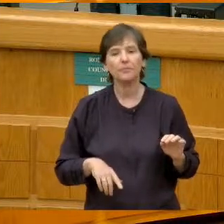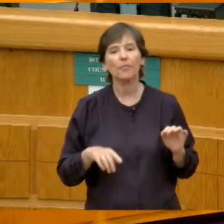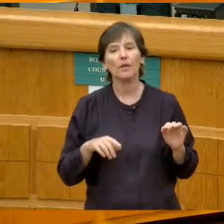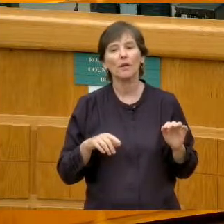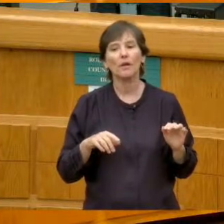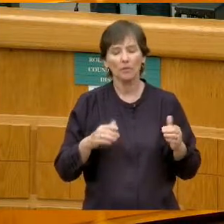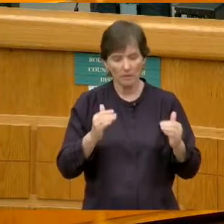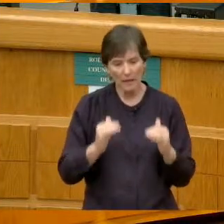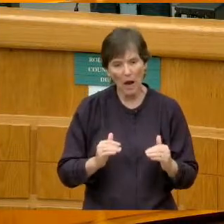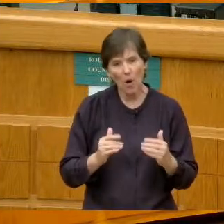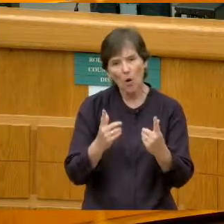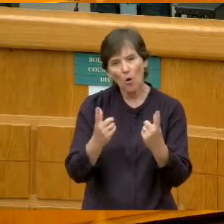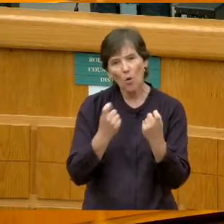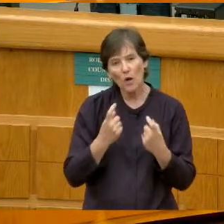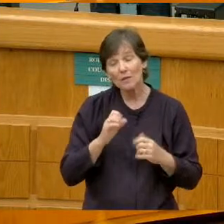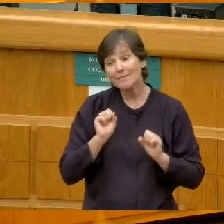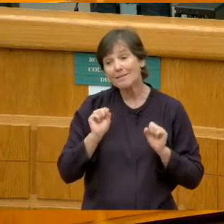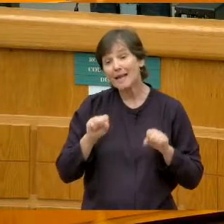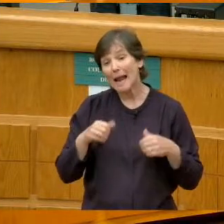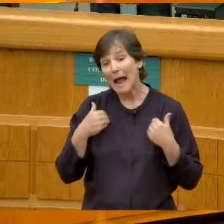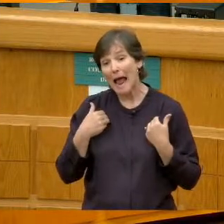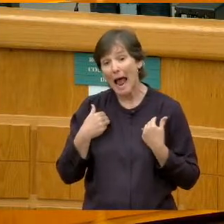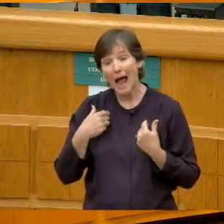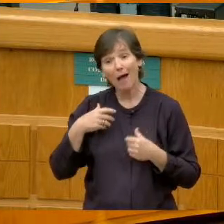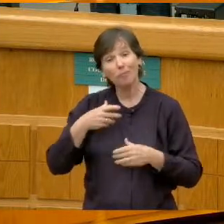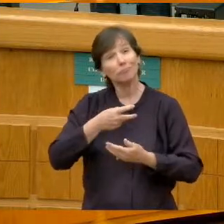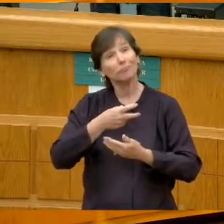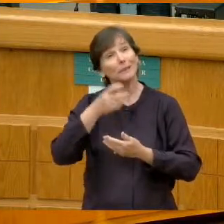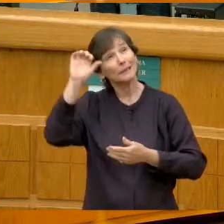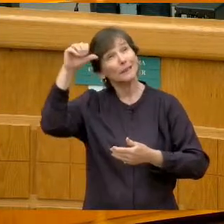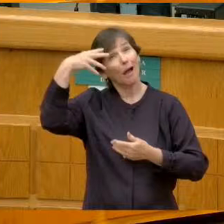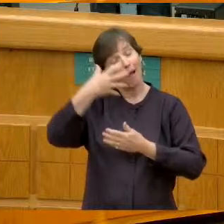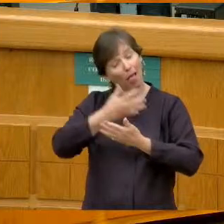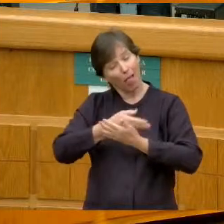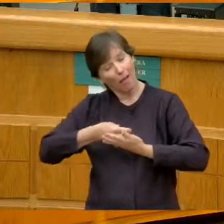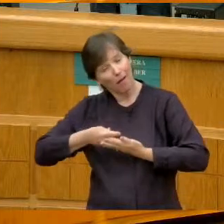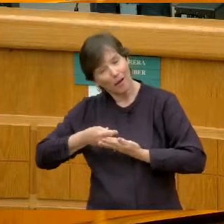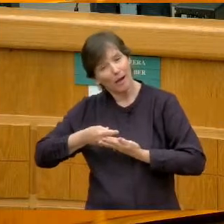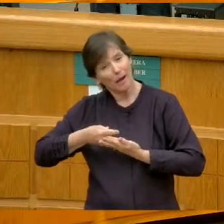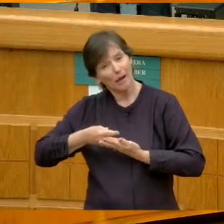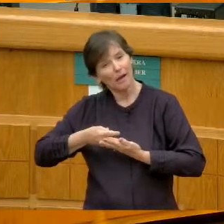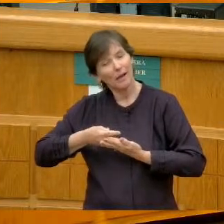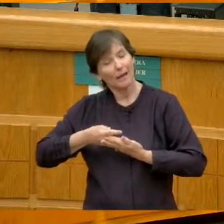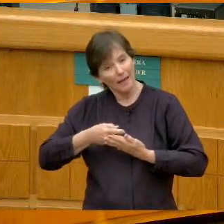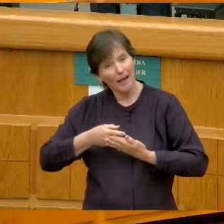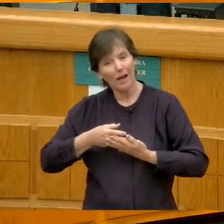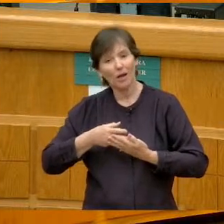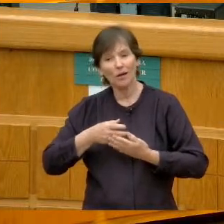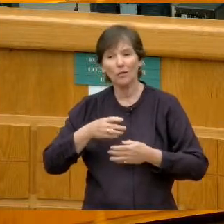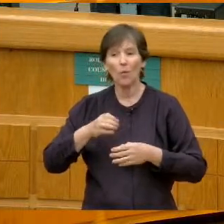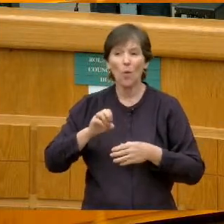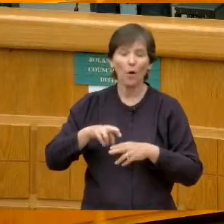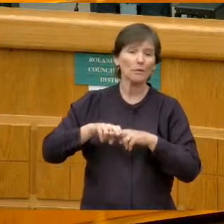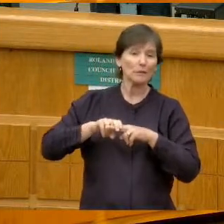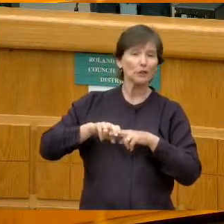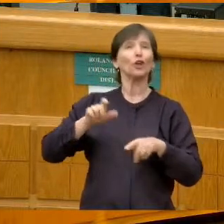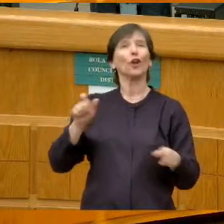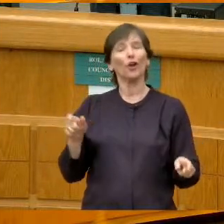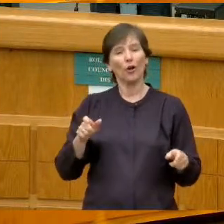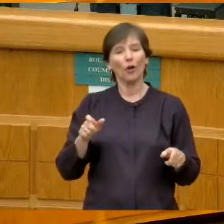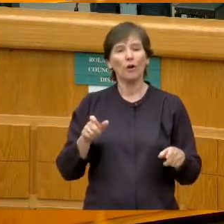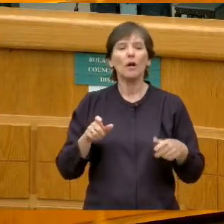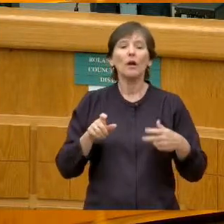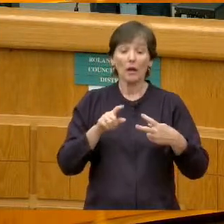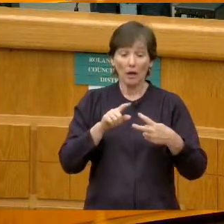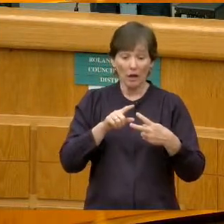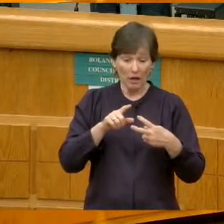cot and just lay in the sun on the beach? You can on the Gulf beaches, yes. But